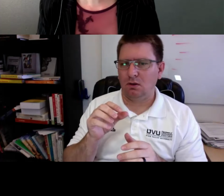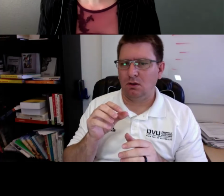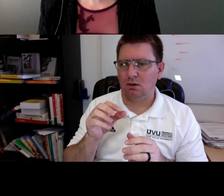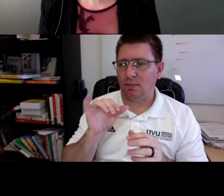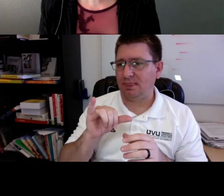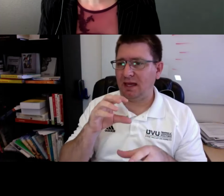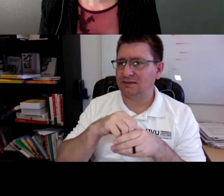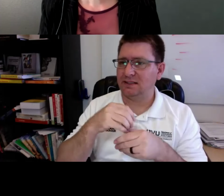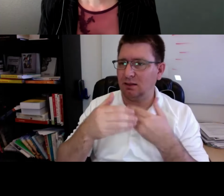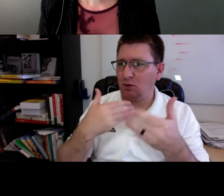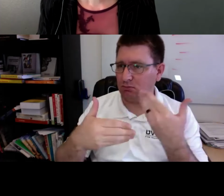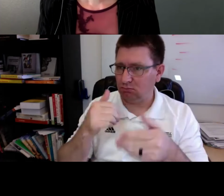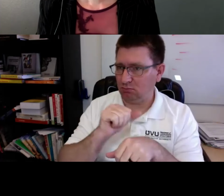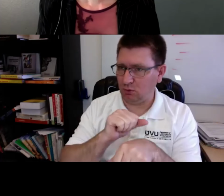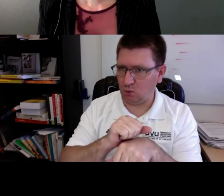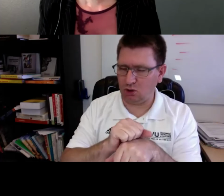So